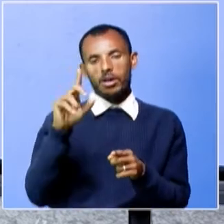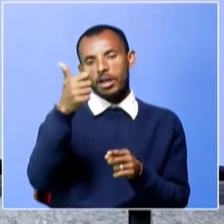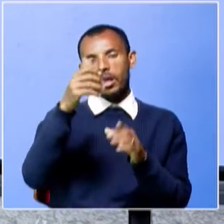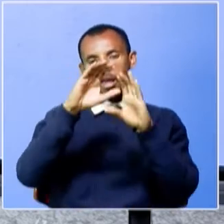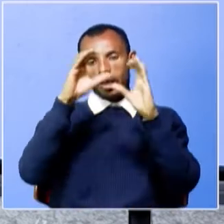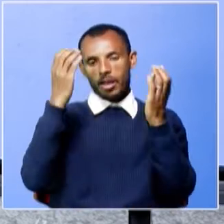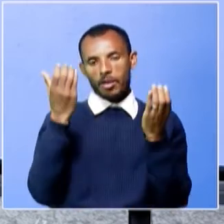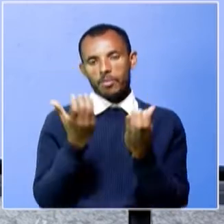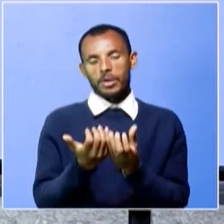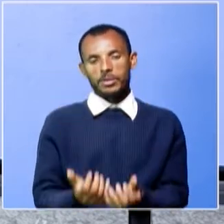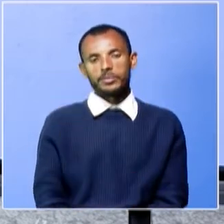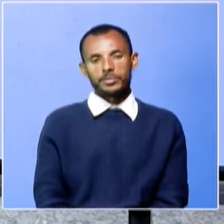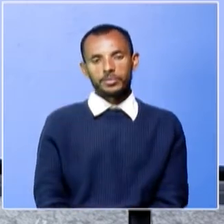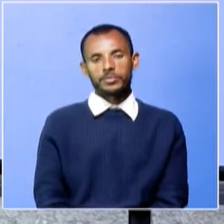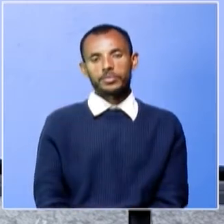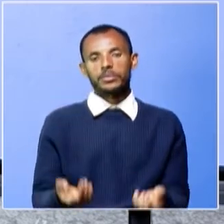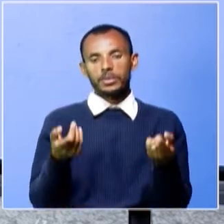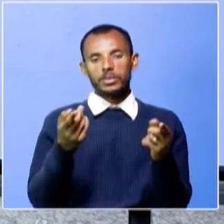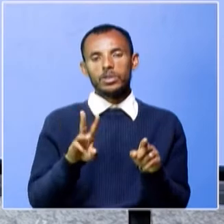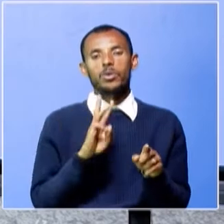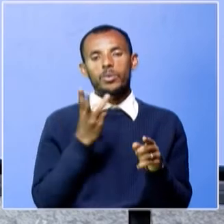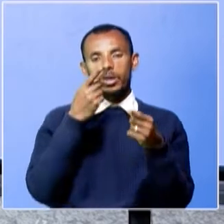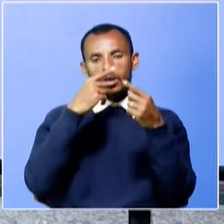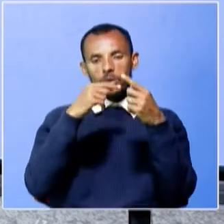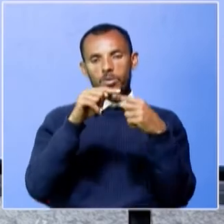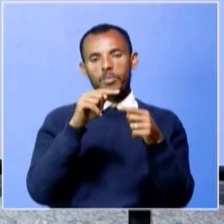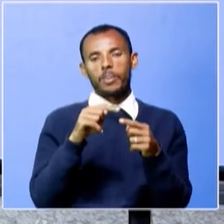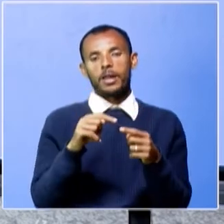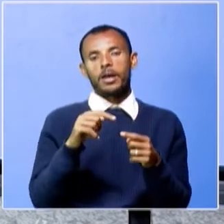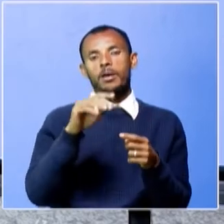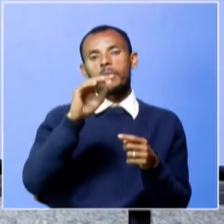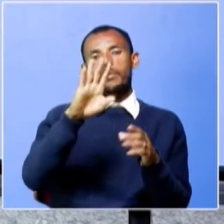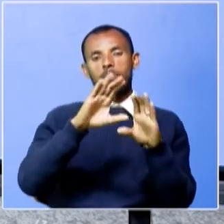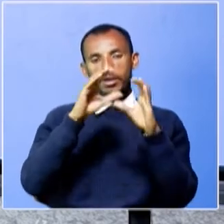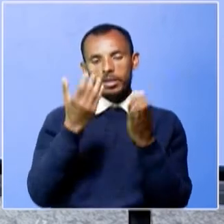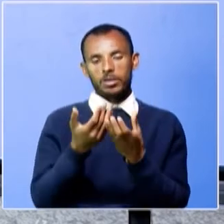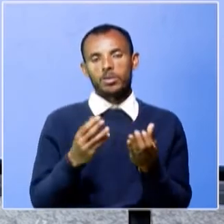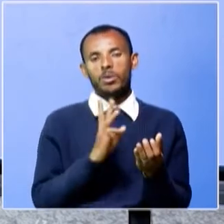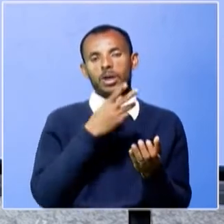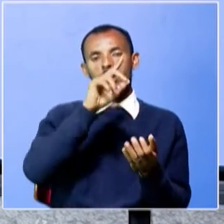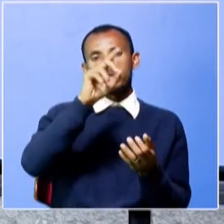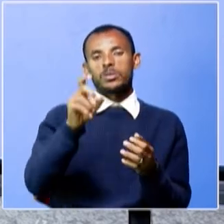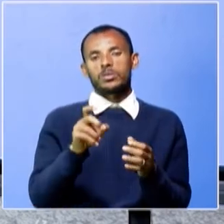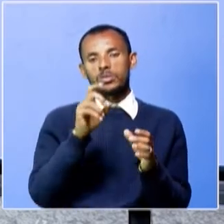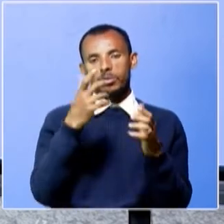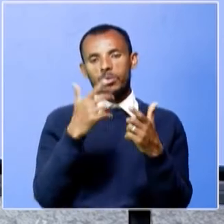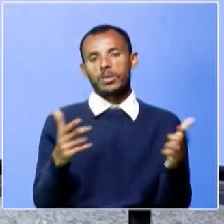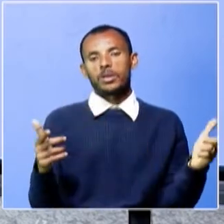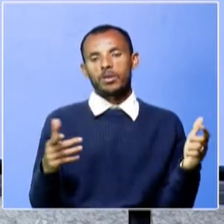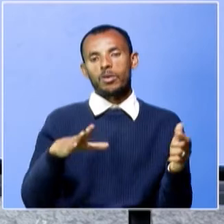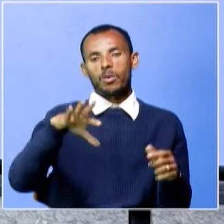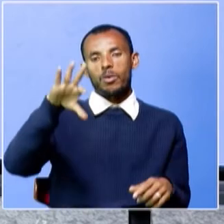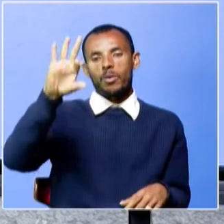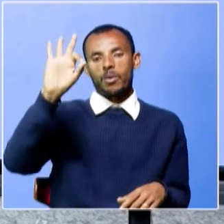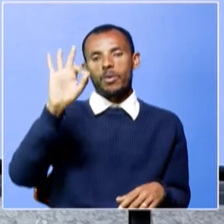part. When we go to the B part, we are also asked to calculate the probability of